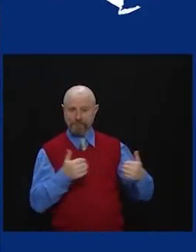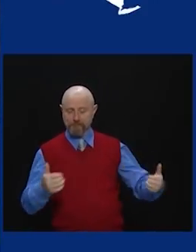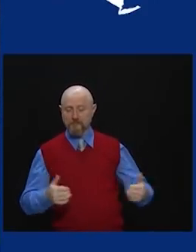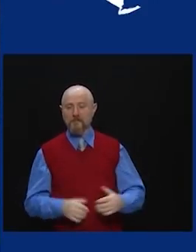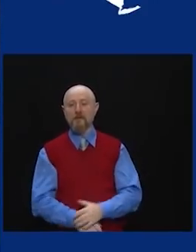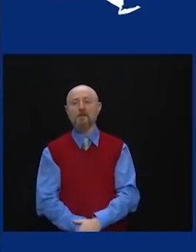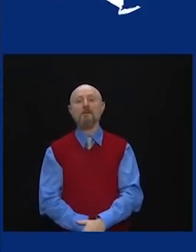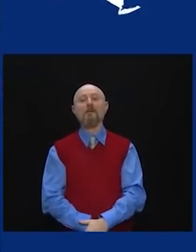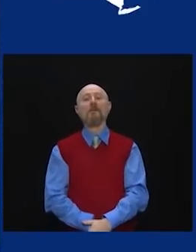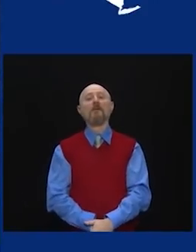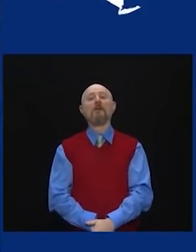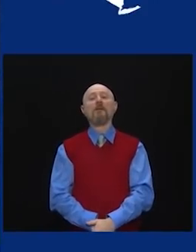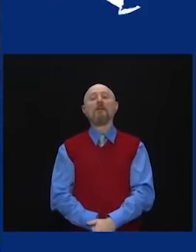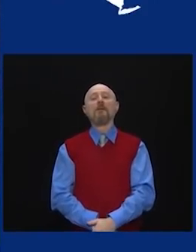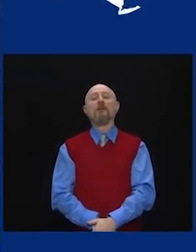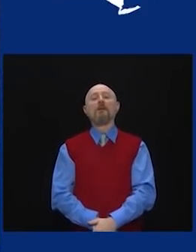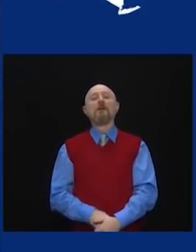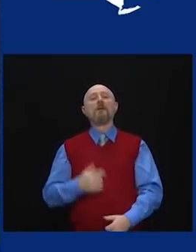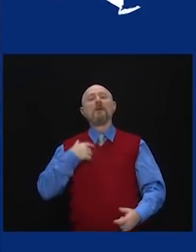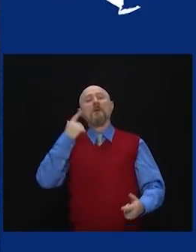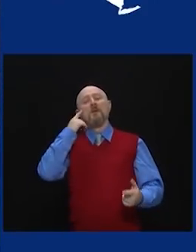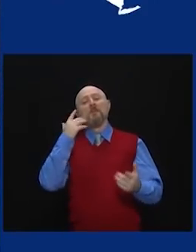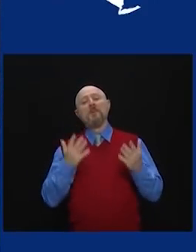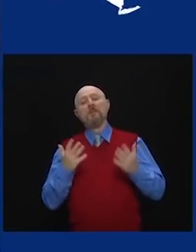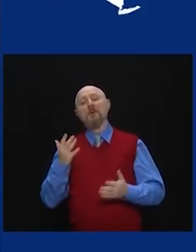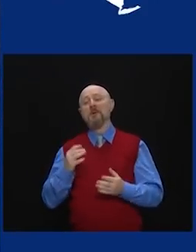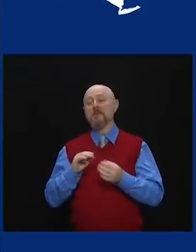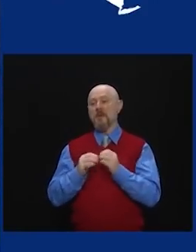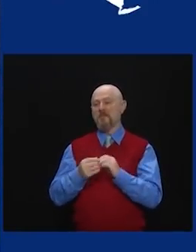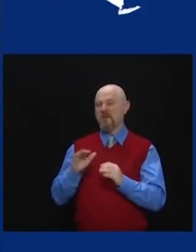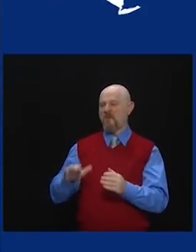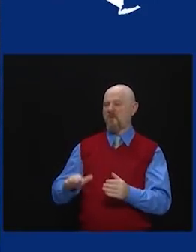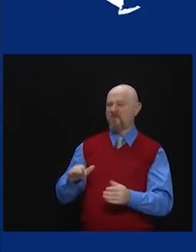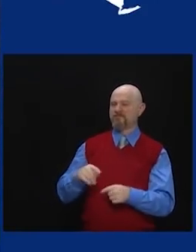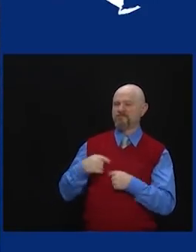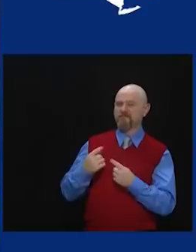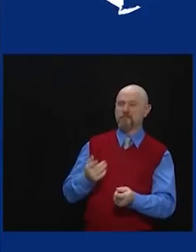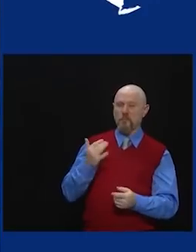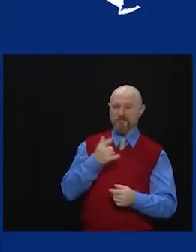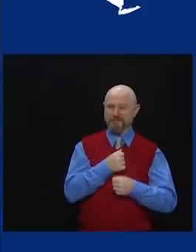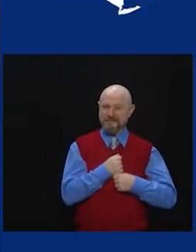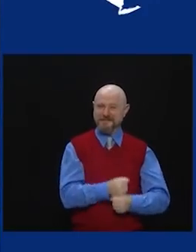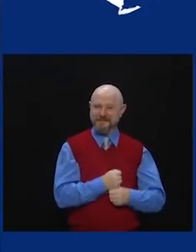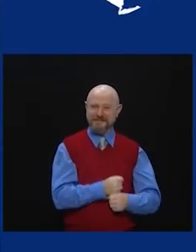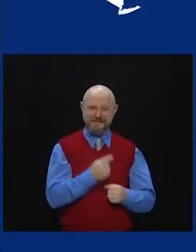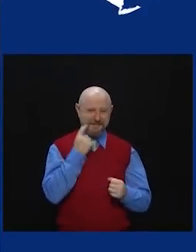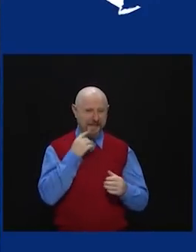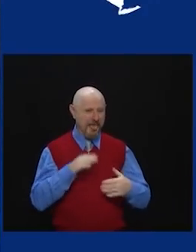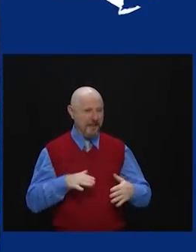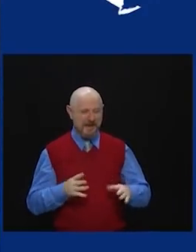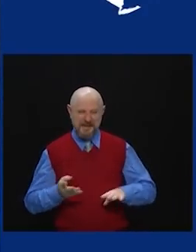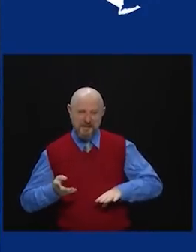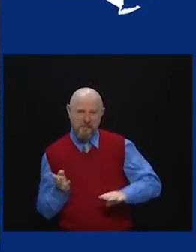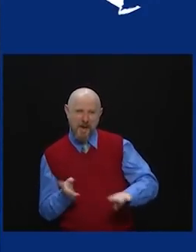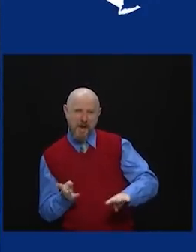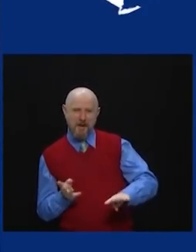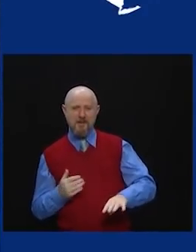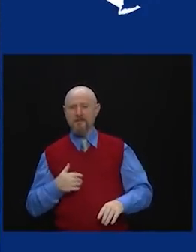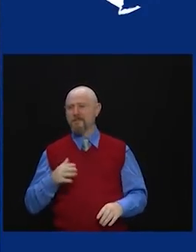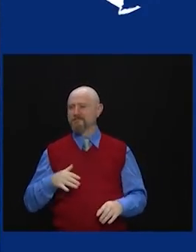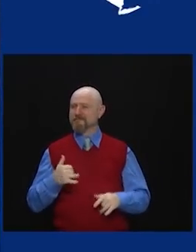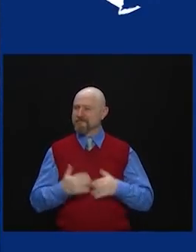principally a production challenge. There just isn't that much in the national supply. We also have been focused on